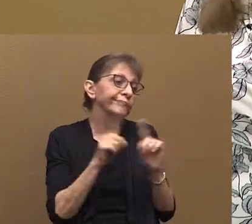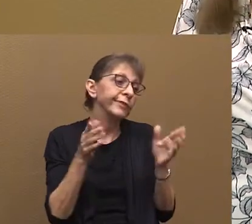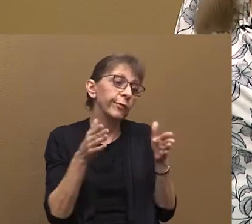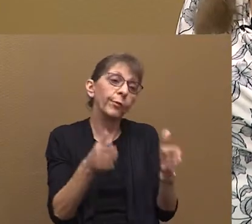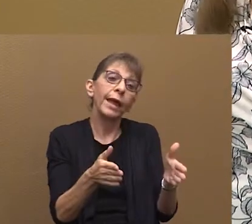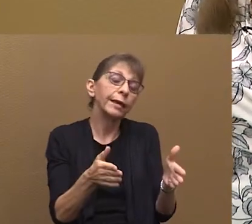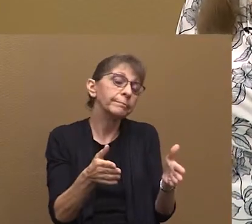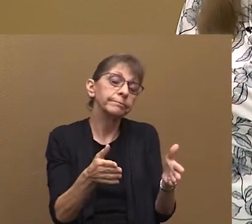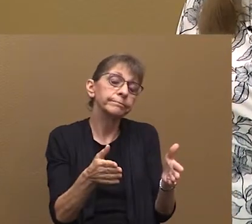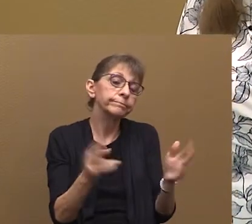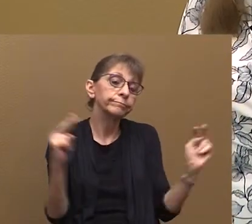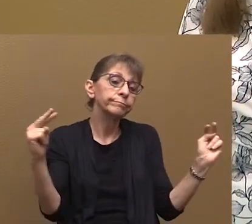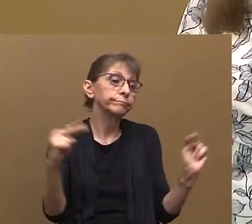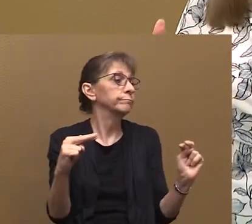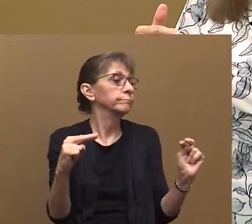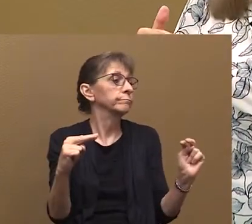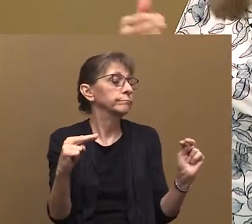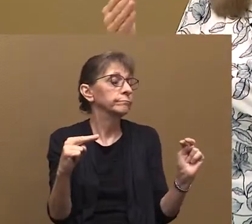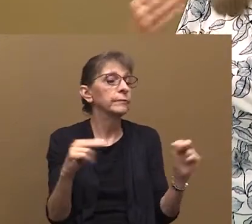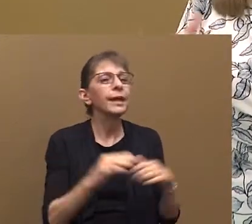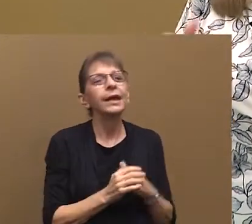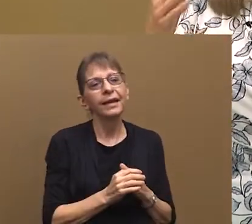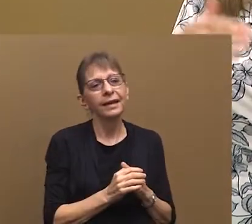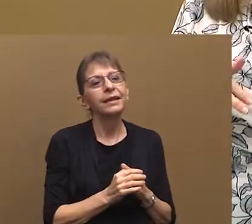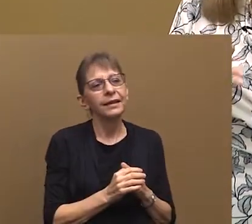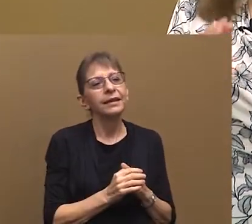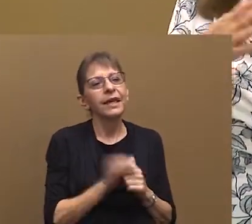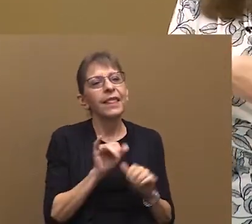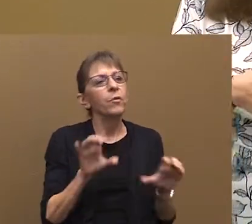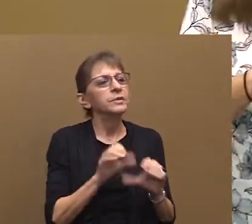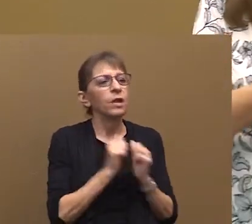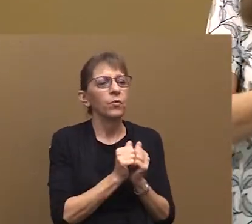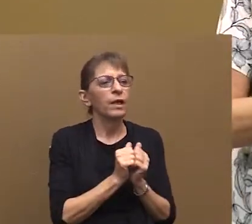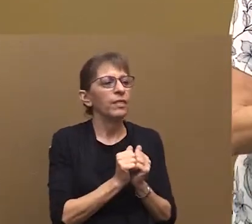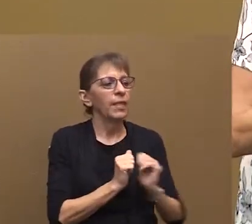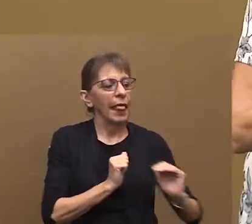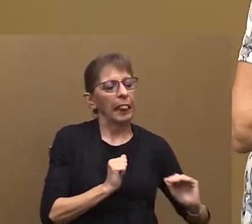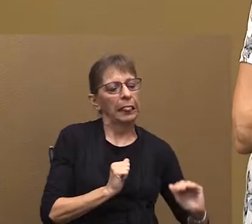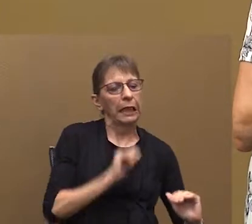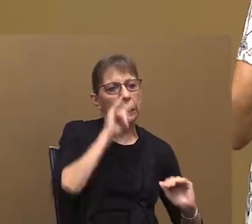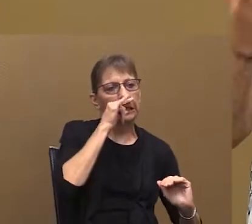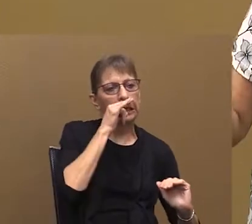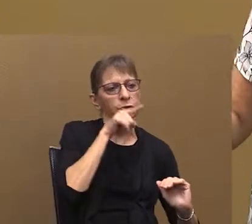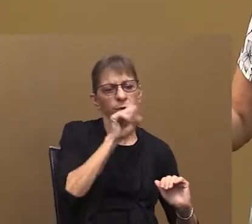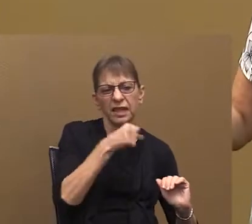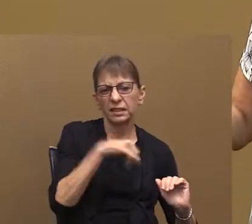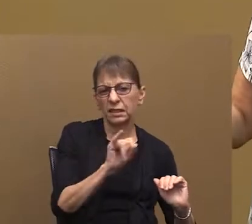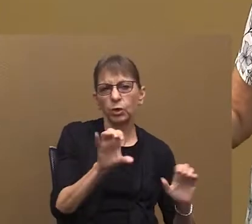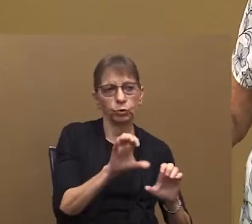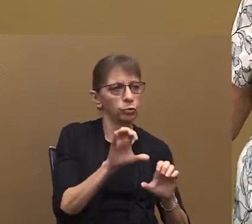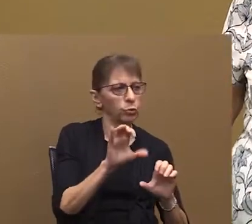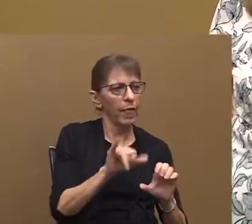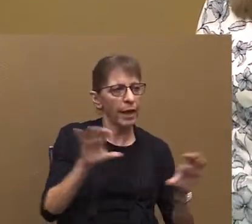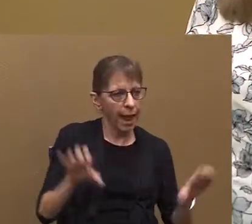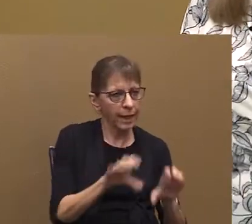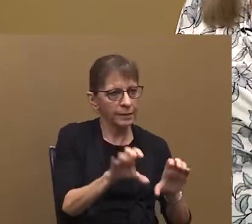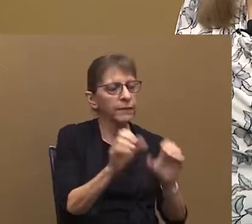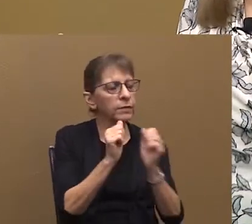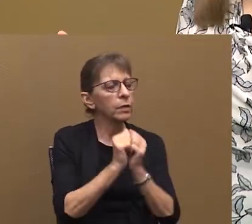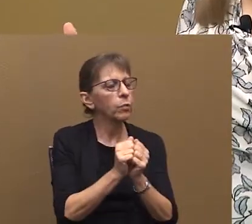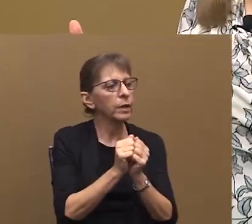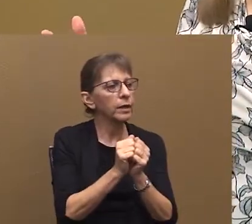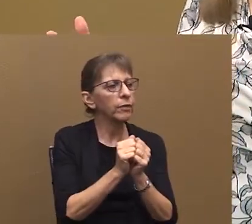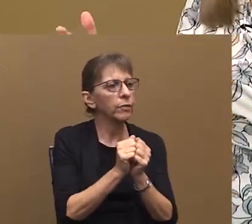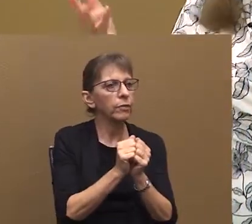a different way. And this was done with very little kids, but you can still do this